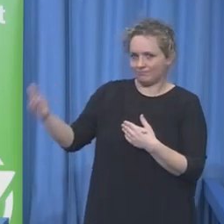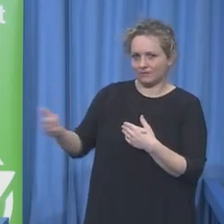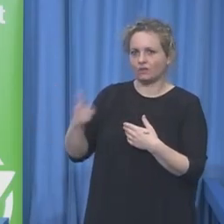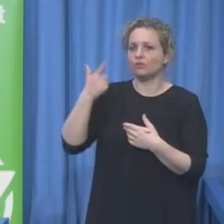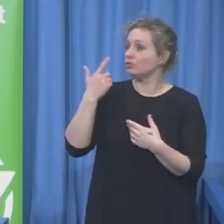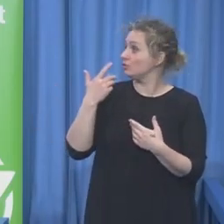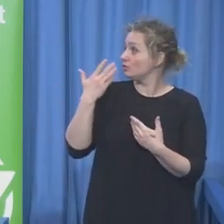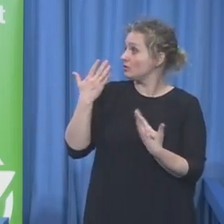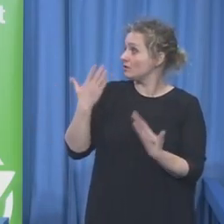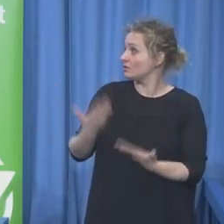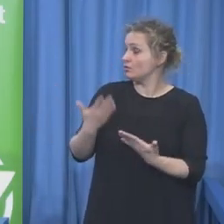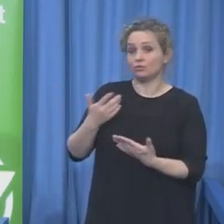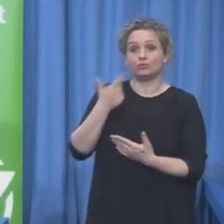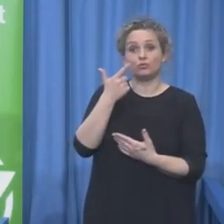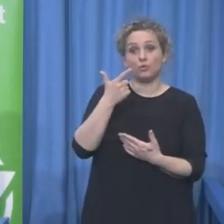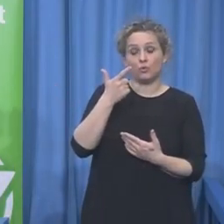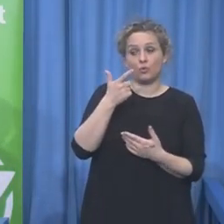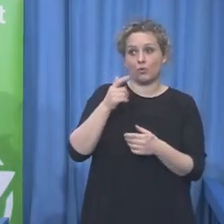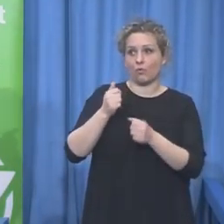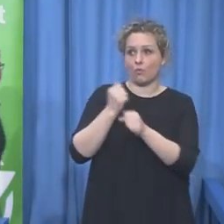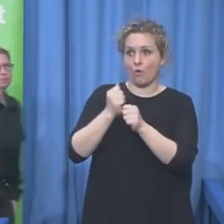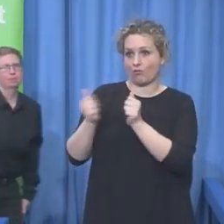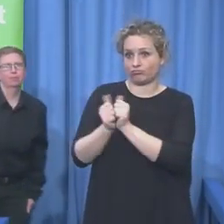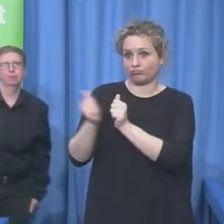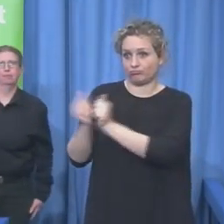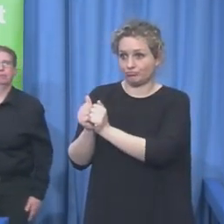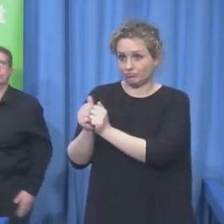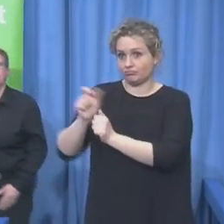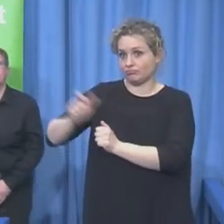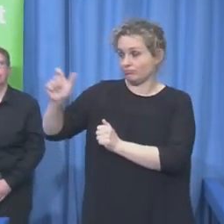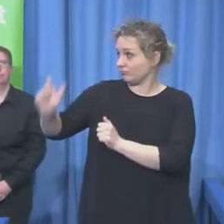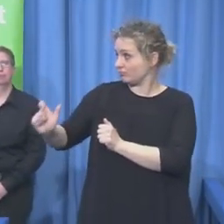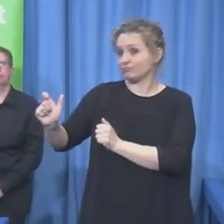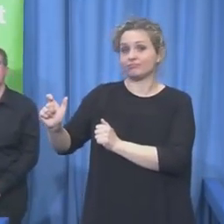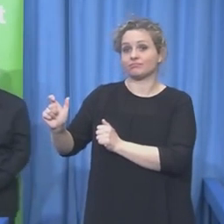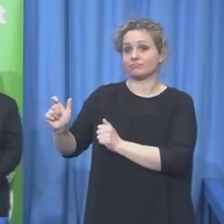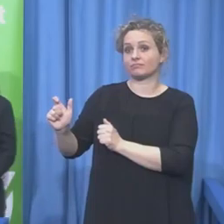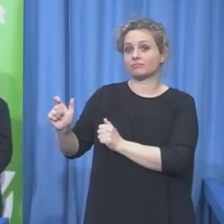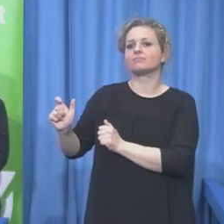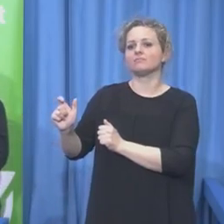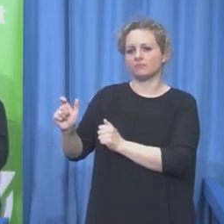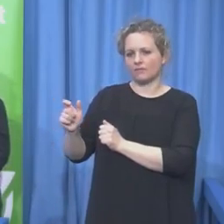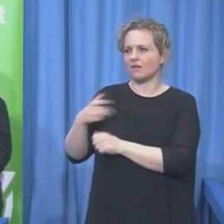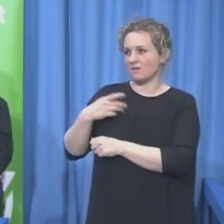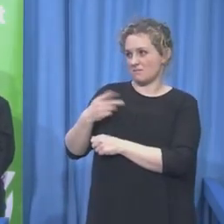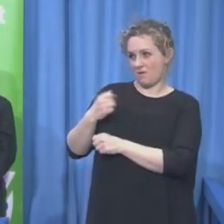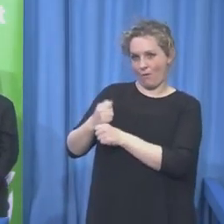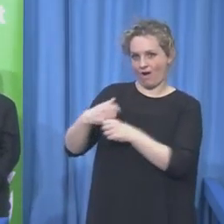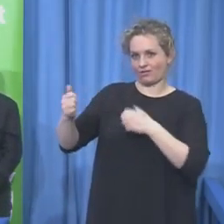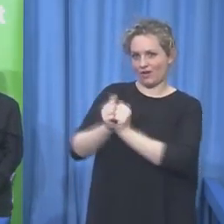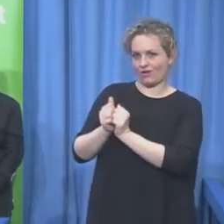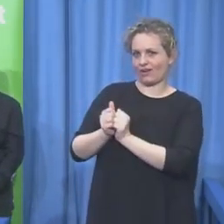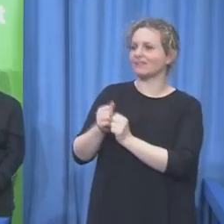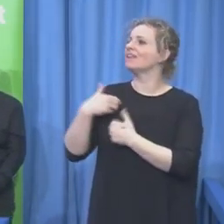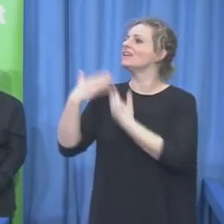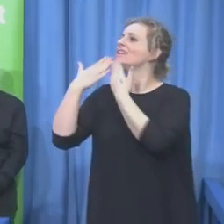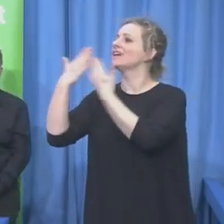amazing model, our CEO Ofer Cohen and our CRO, Chief Recovery Officer Agal Alush. Thank you.